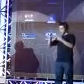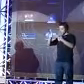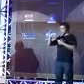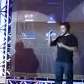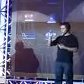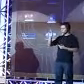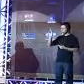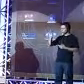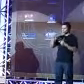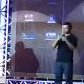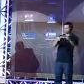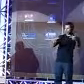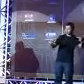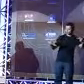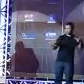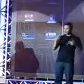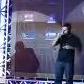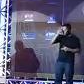corporations and concerns.